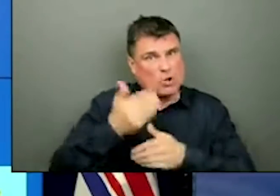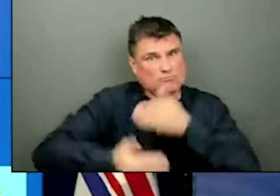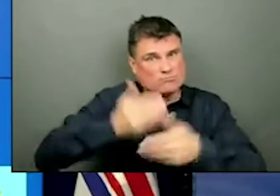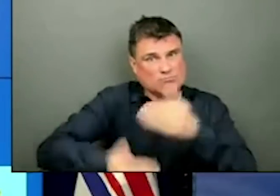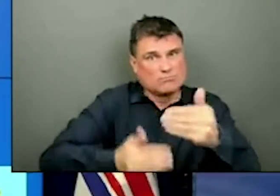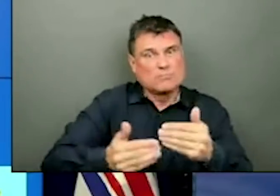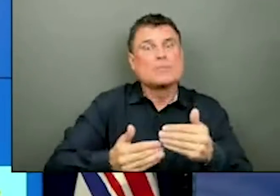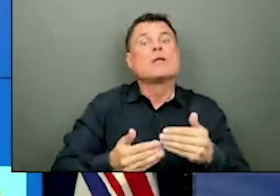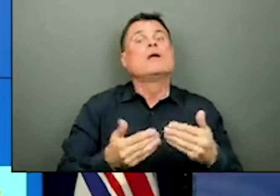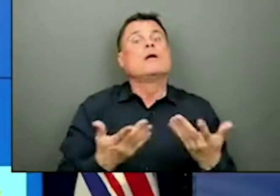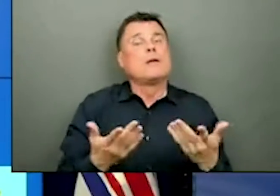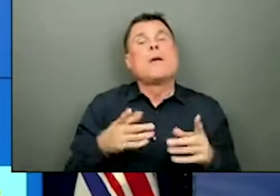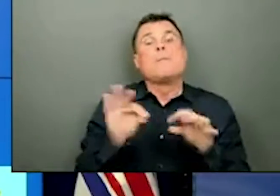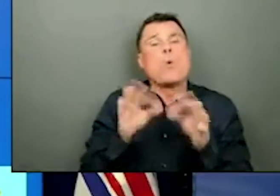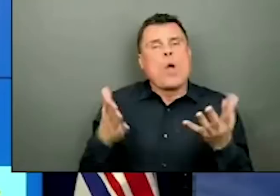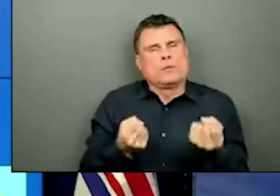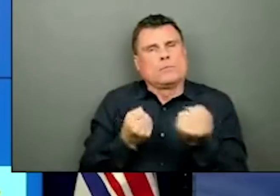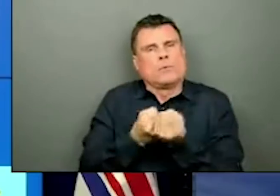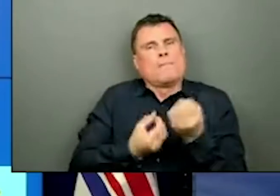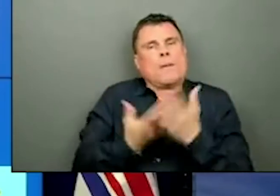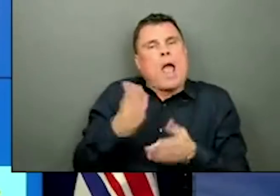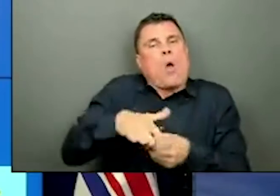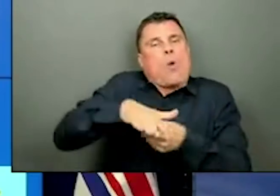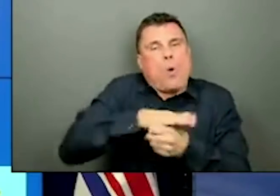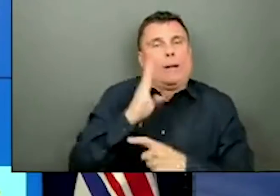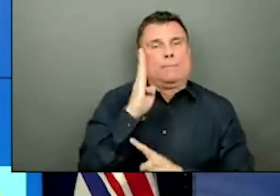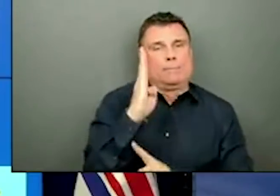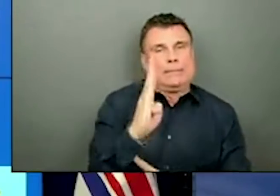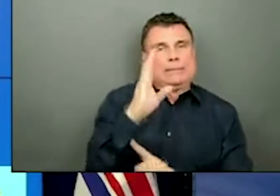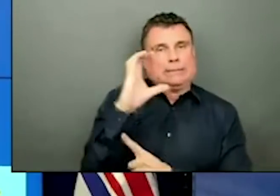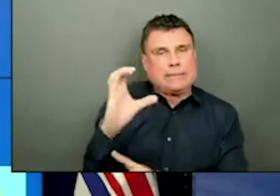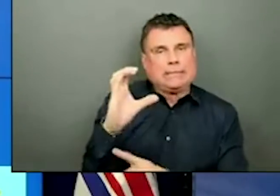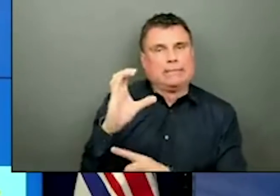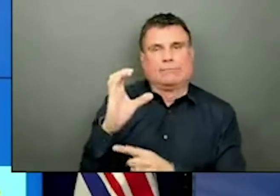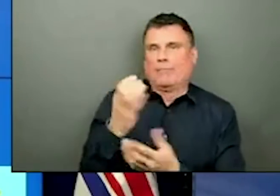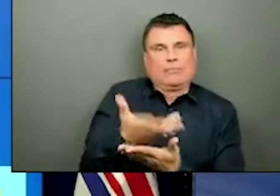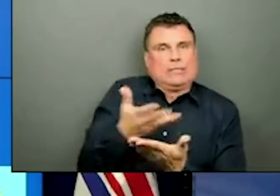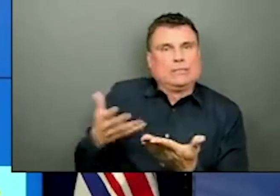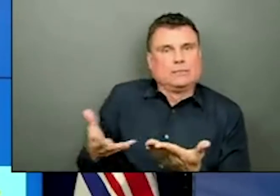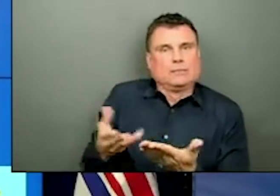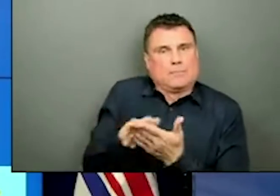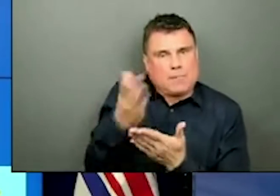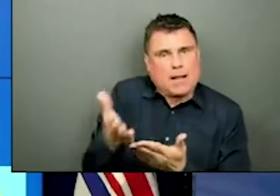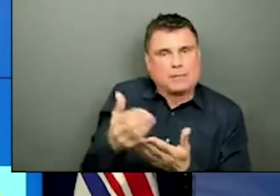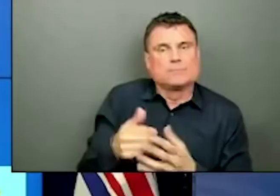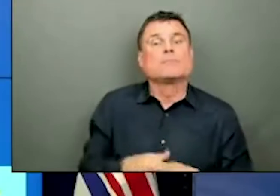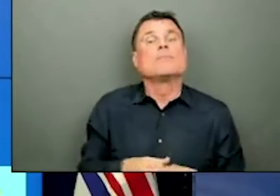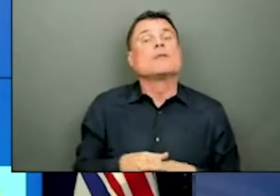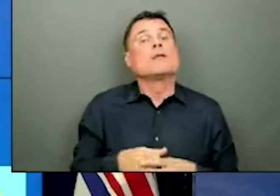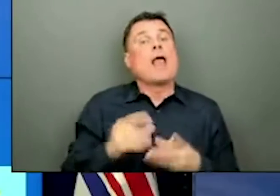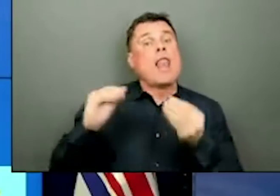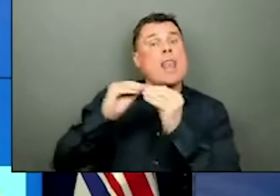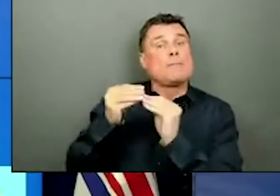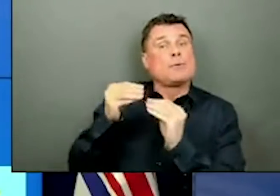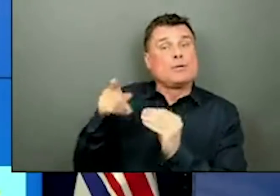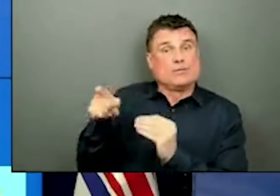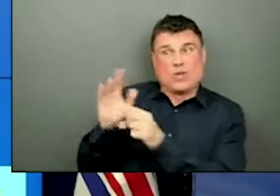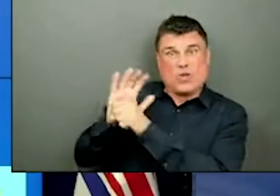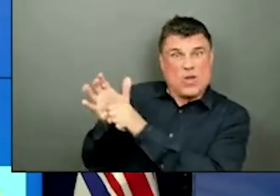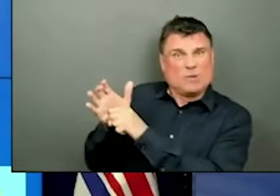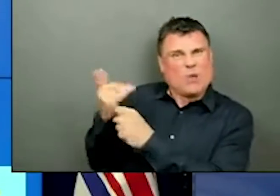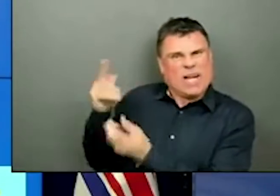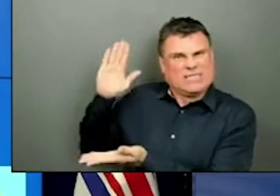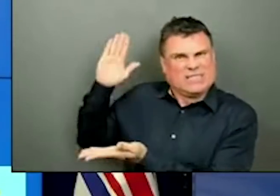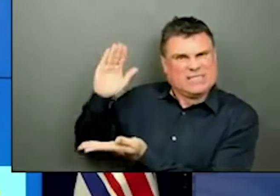local, to buy BC. But most important thing we can do is to bend the curve. So I implore everyone to follow